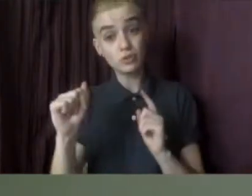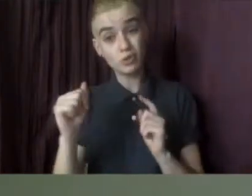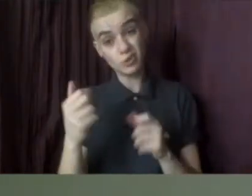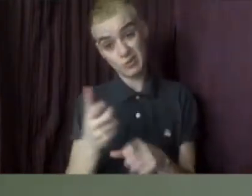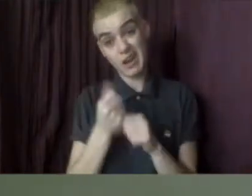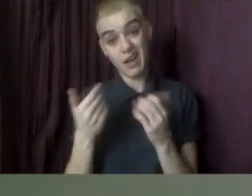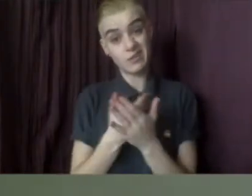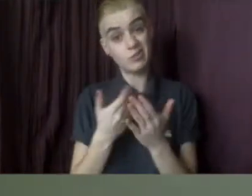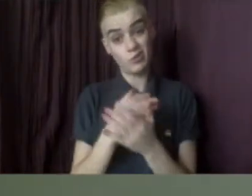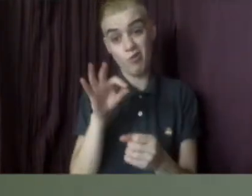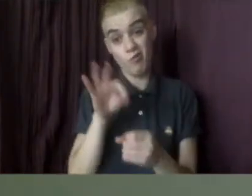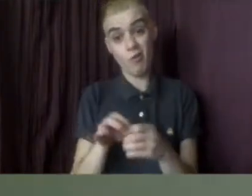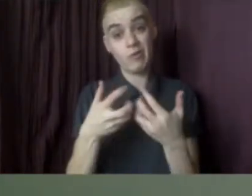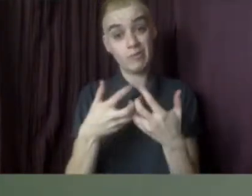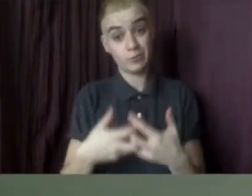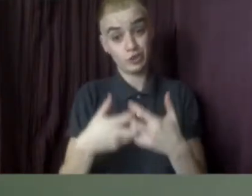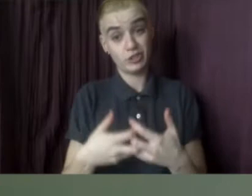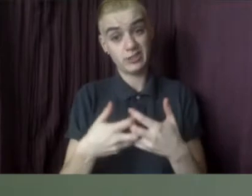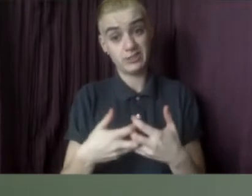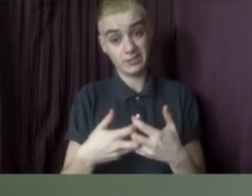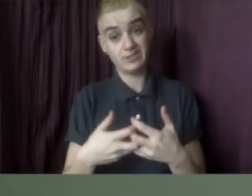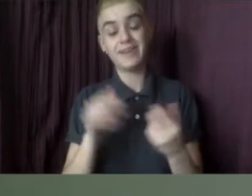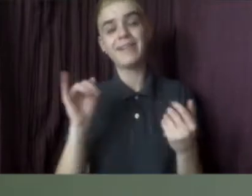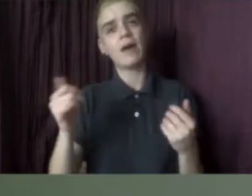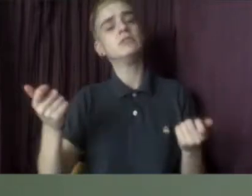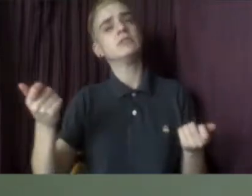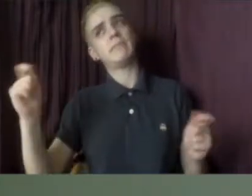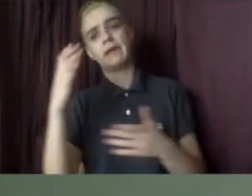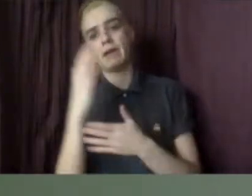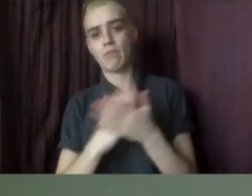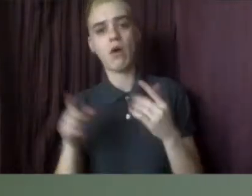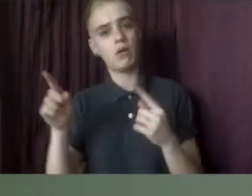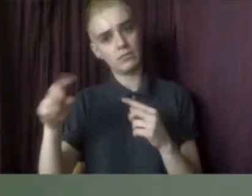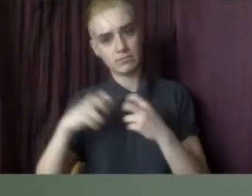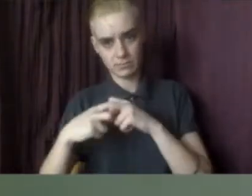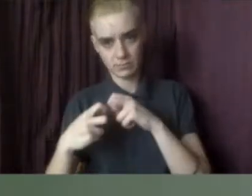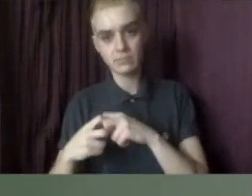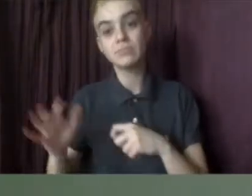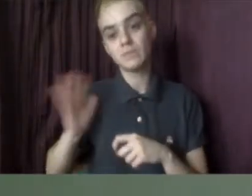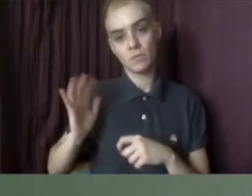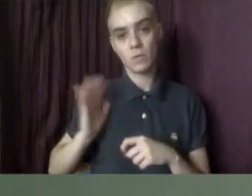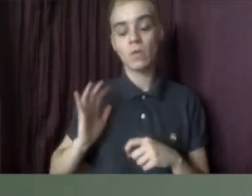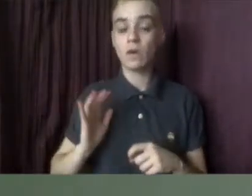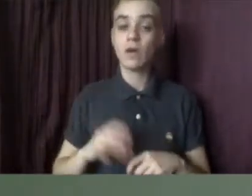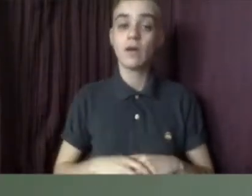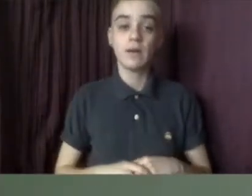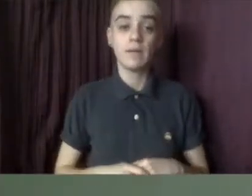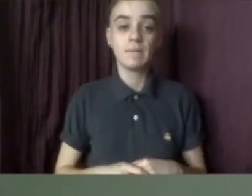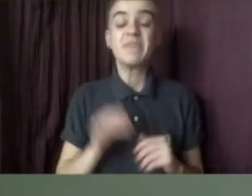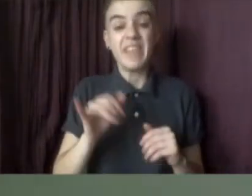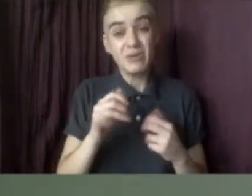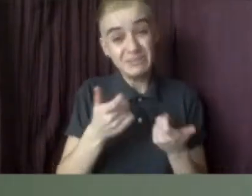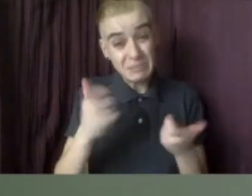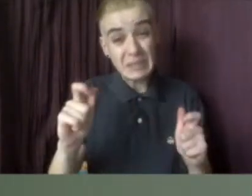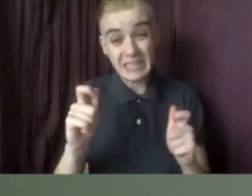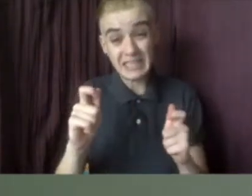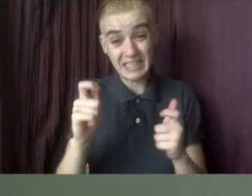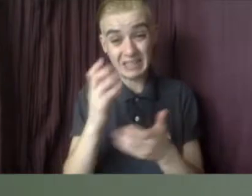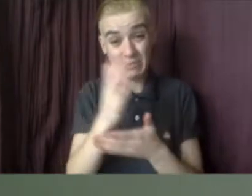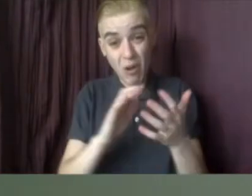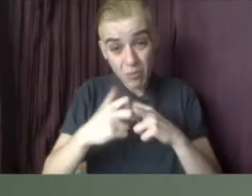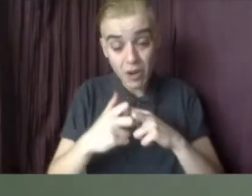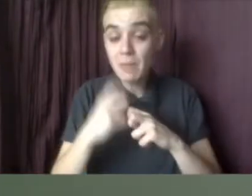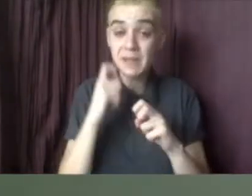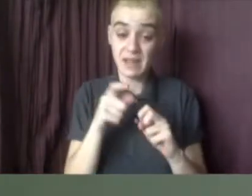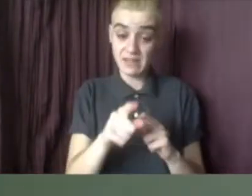compounded into some sense of unsurety about the integrity of our election. But if those of you who followed, you know,